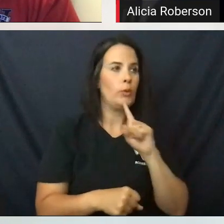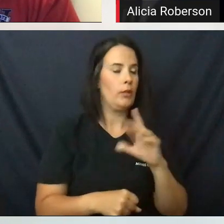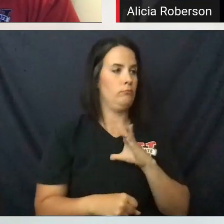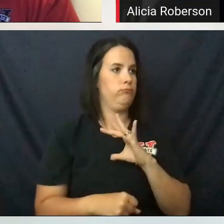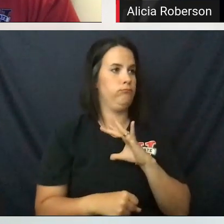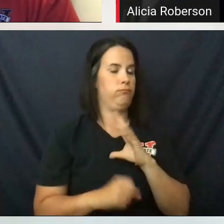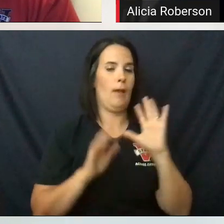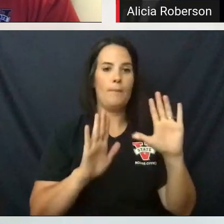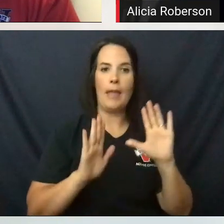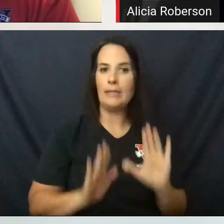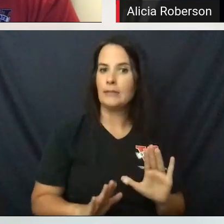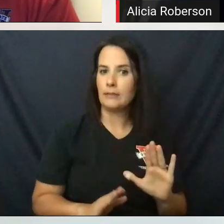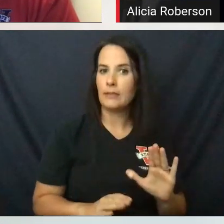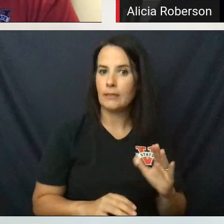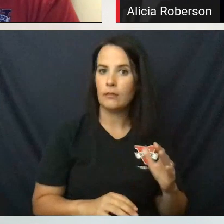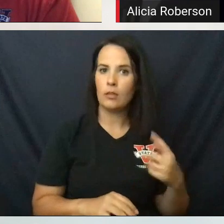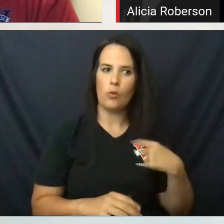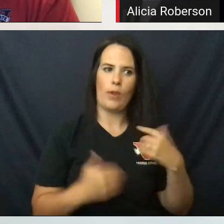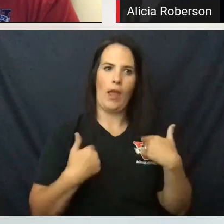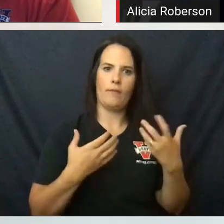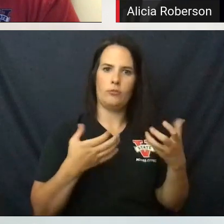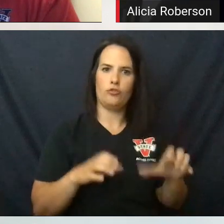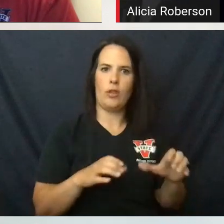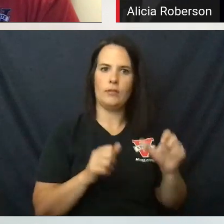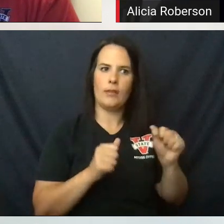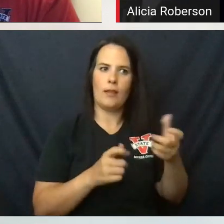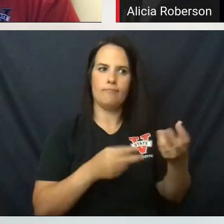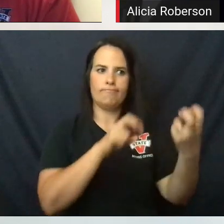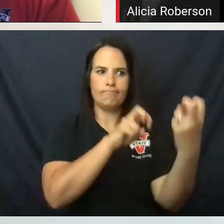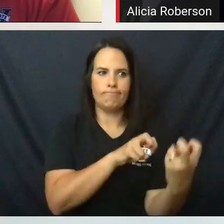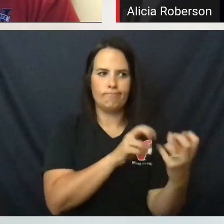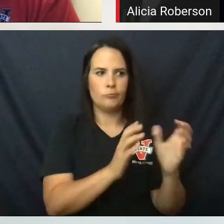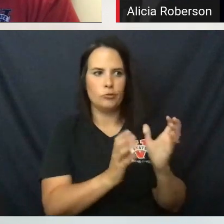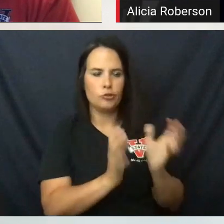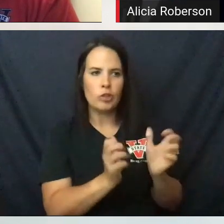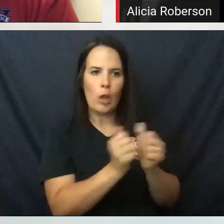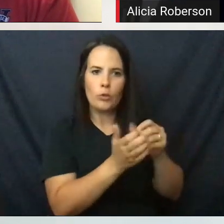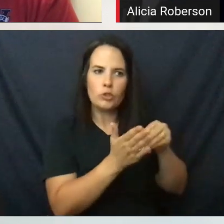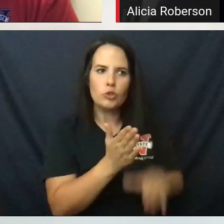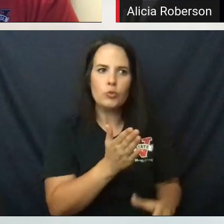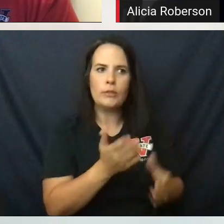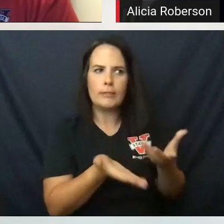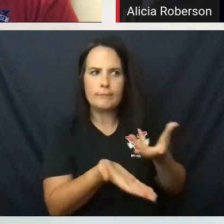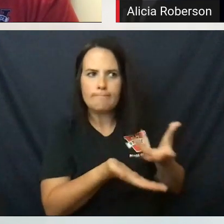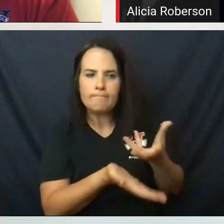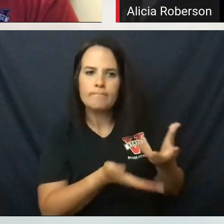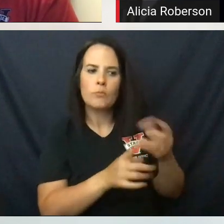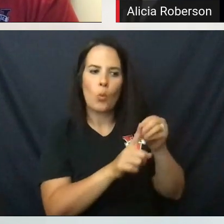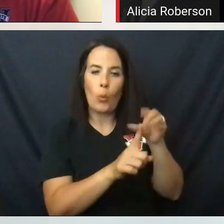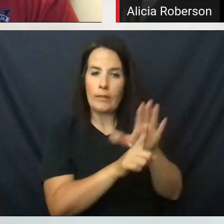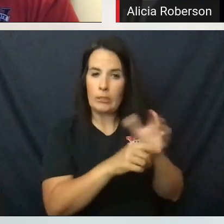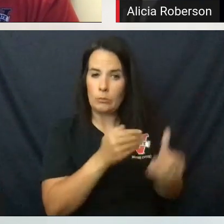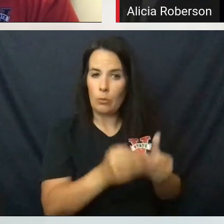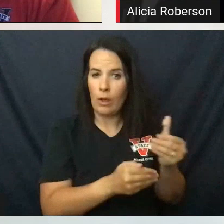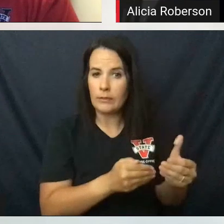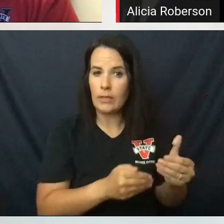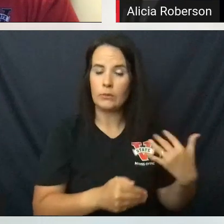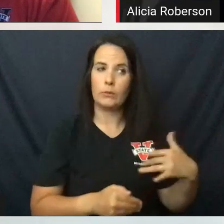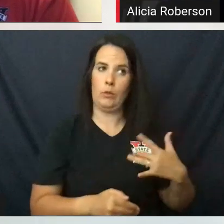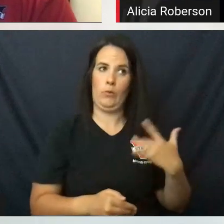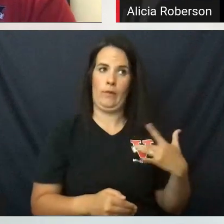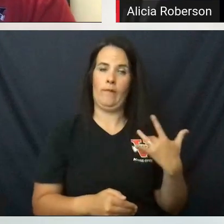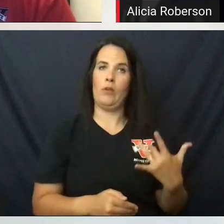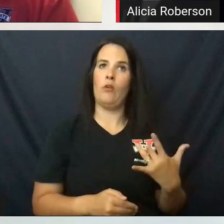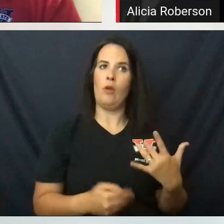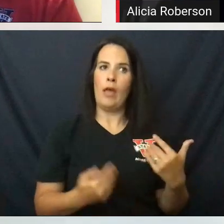We felt like when we had a chance to talk to our students later down the road in the orientation process, we really felt like